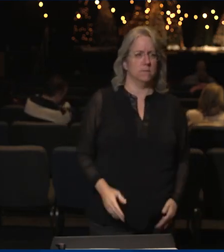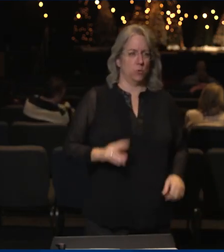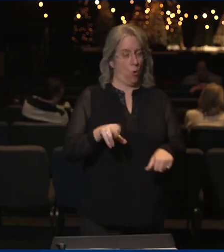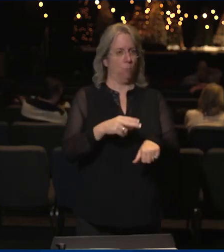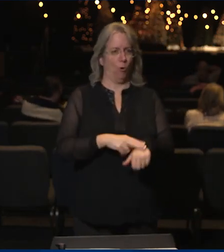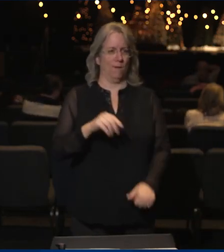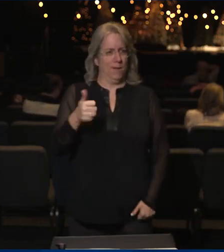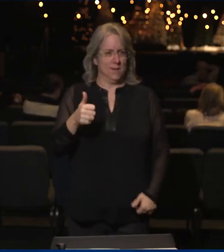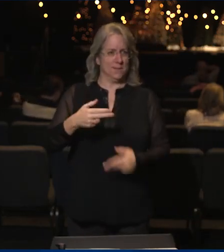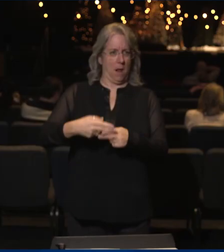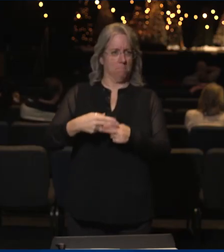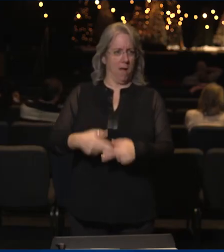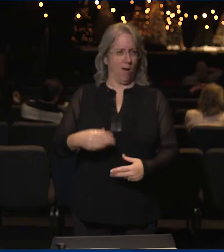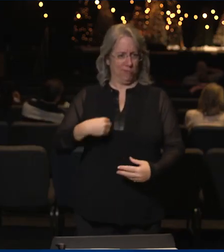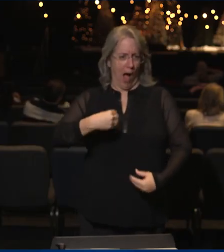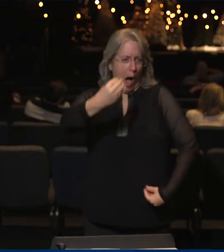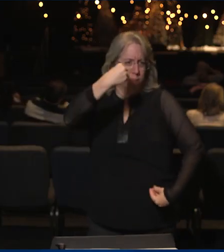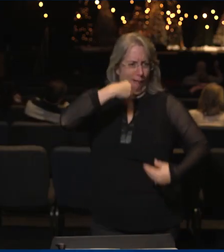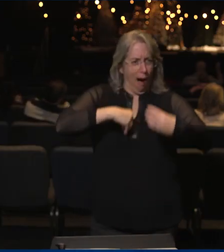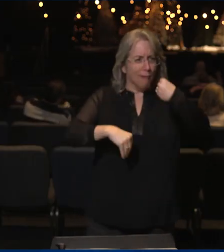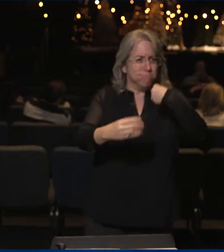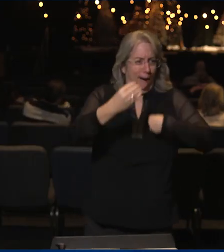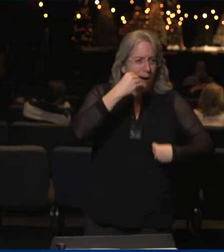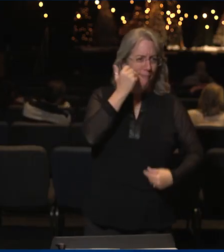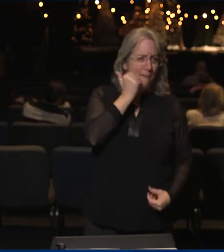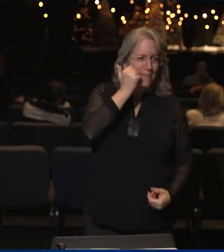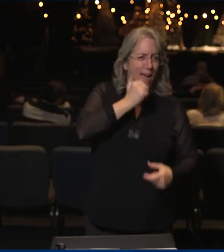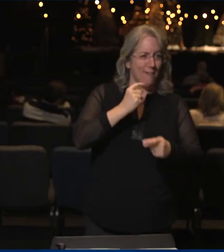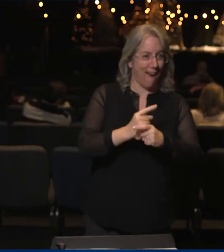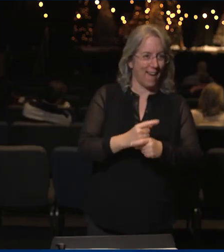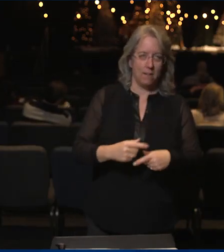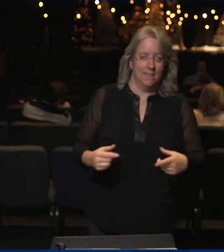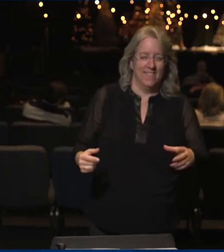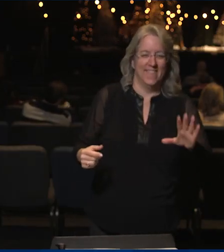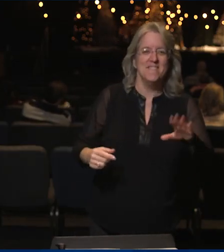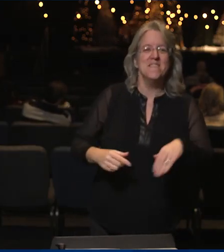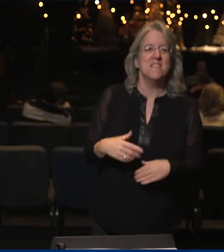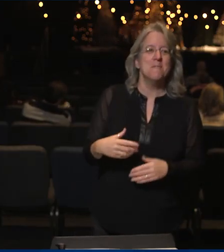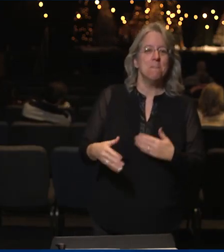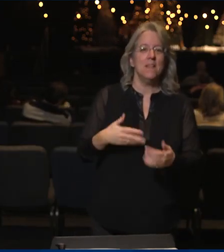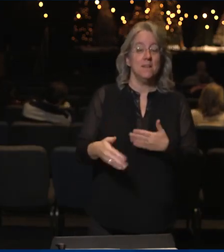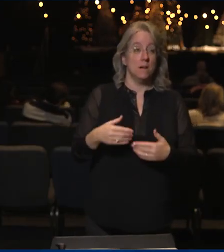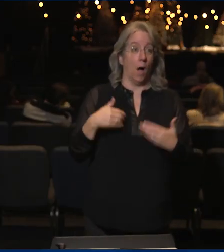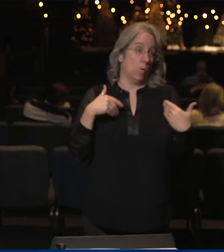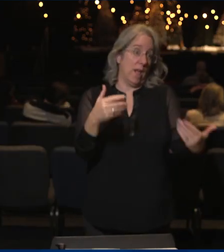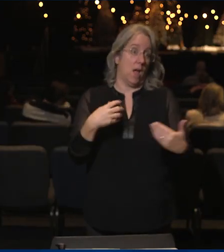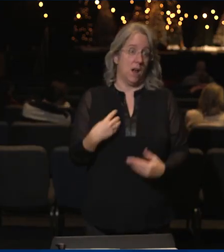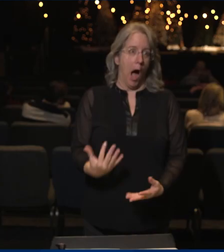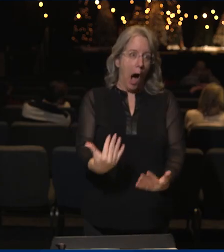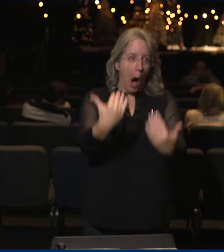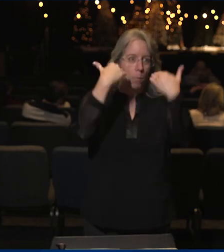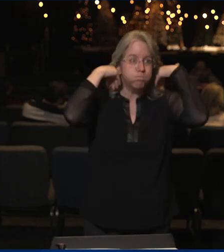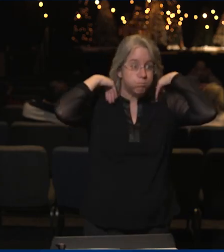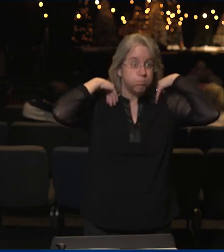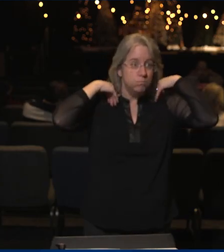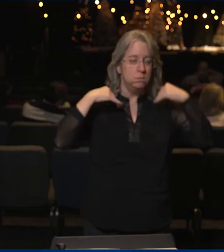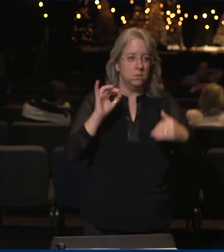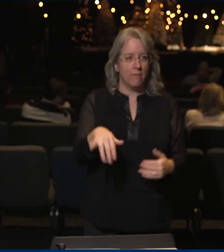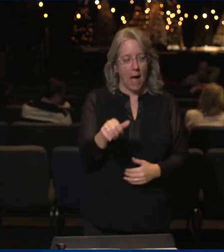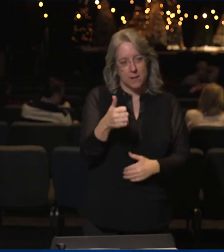That's what we do. I eat 10-pound candy bars every day, right? So I immediately ate the candy bar,